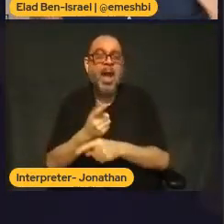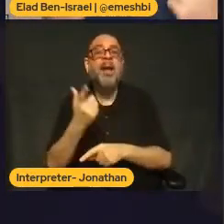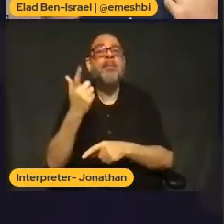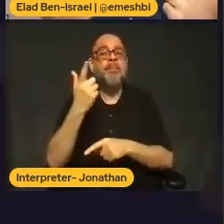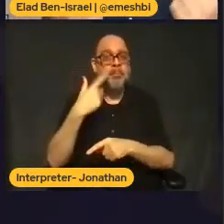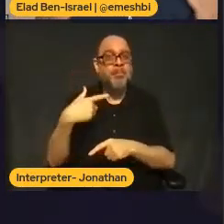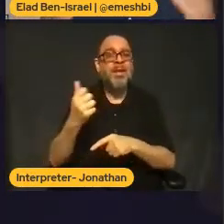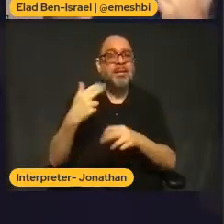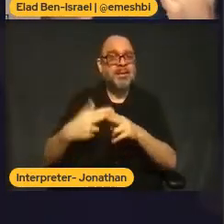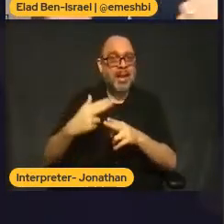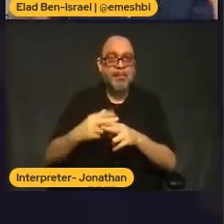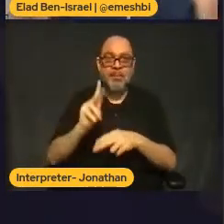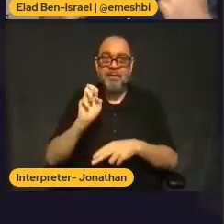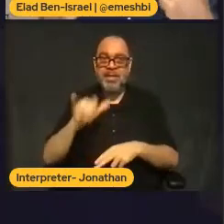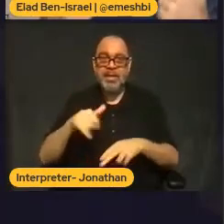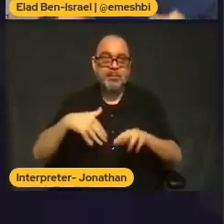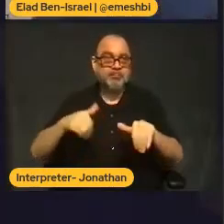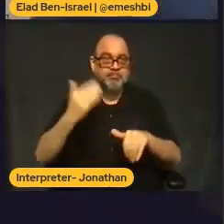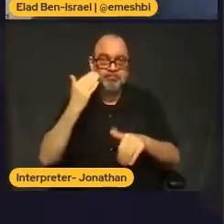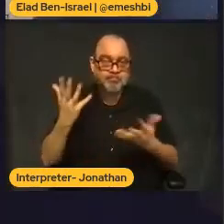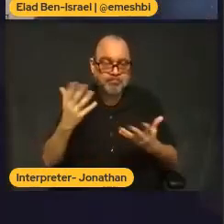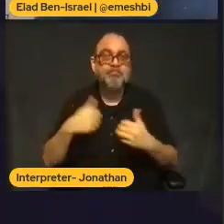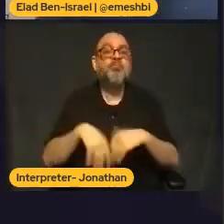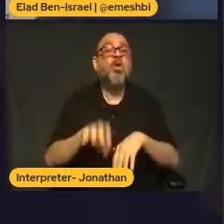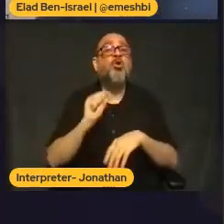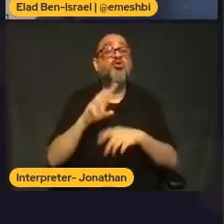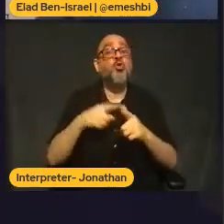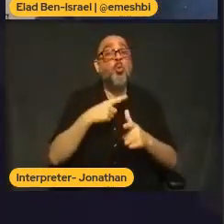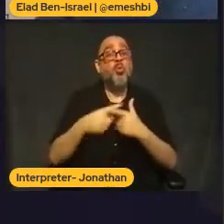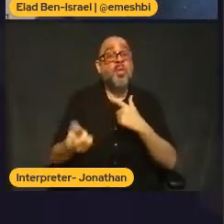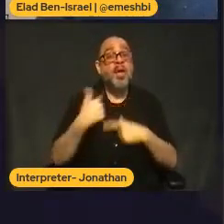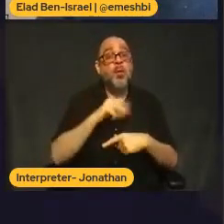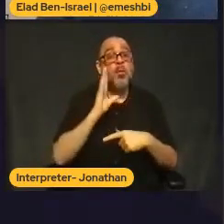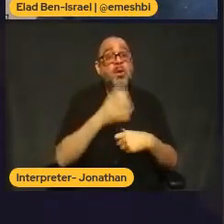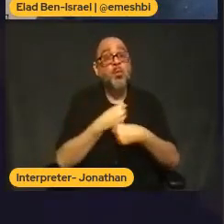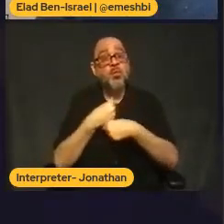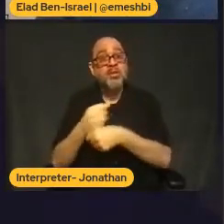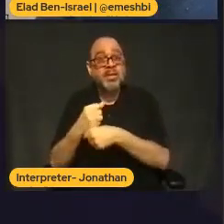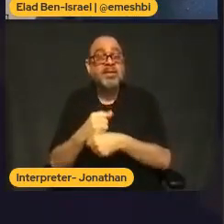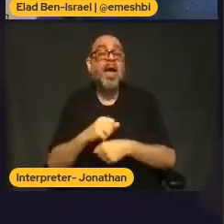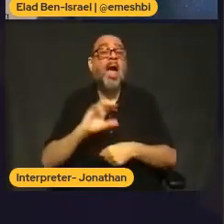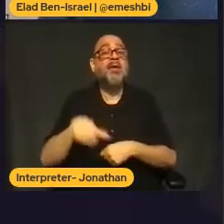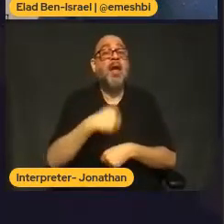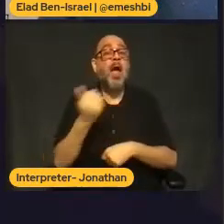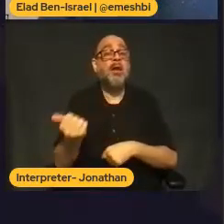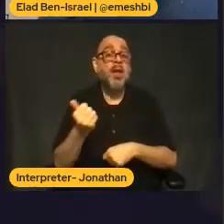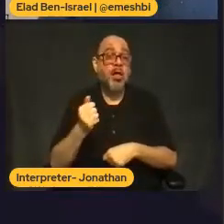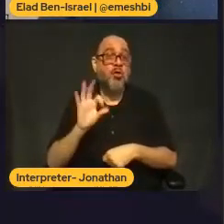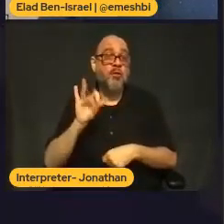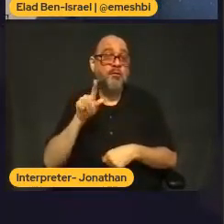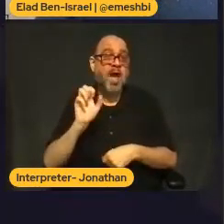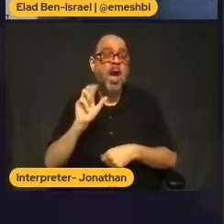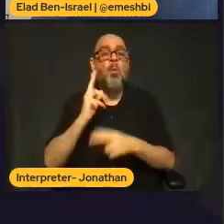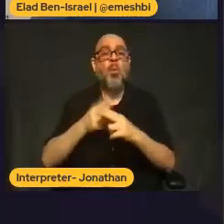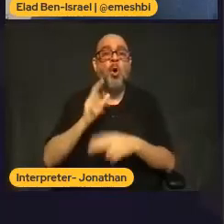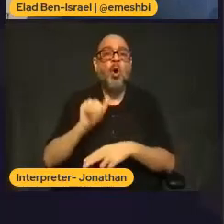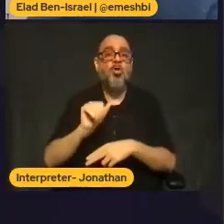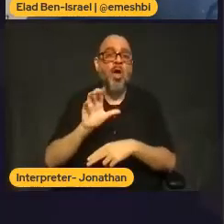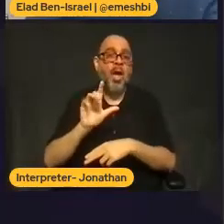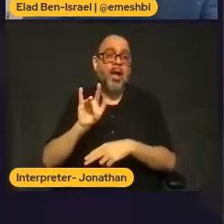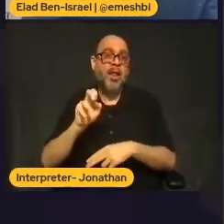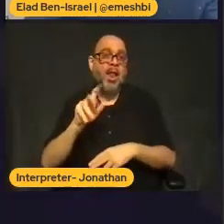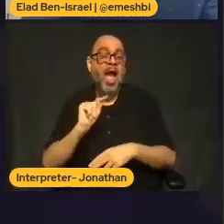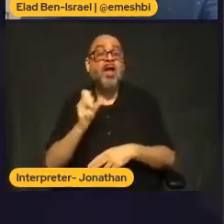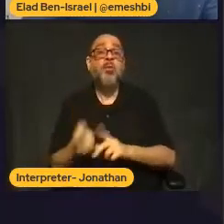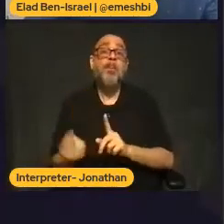that end, we're going to synthesize another file we'll call a client. And so I'm going to get back to my Projen file,